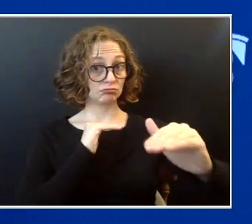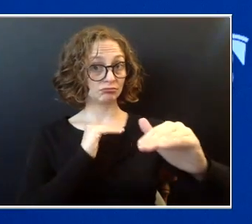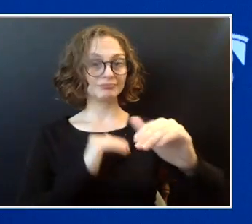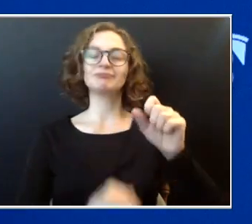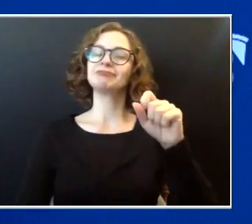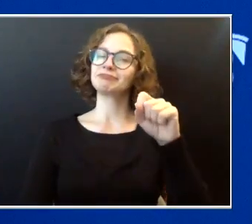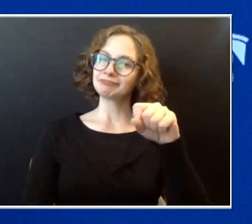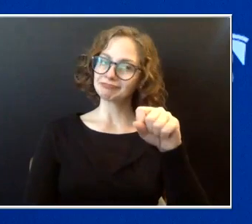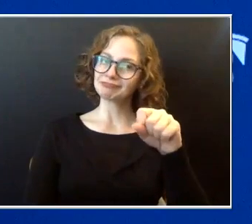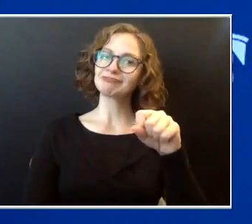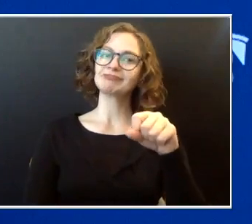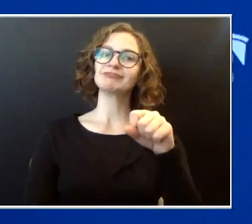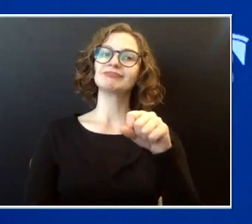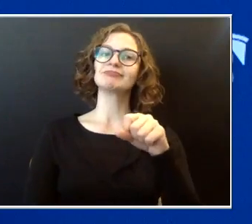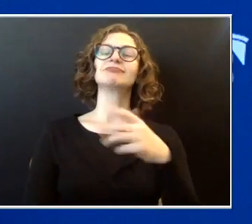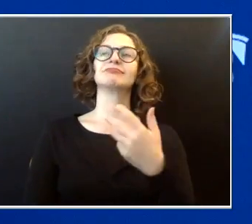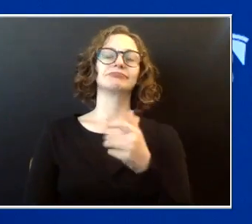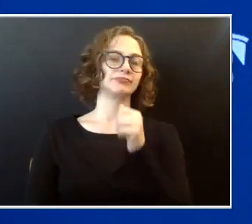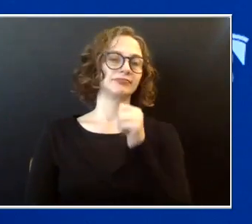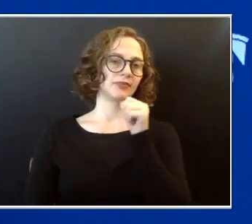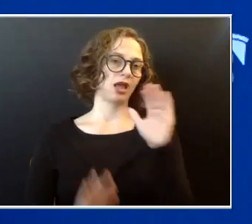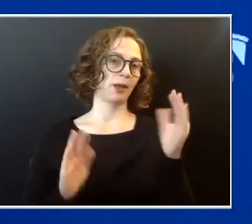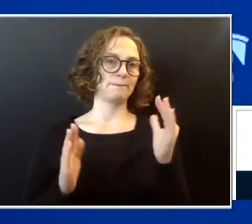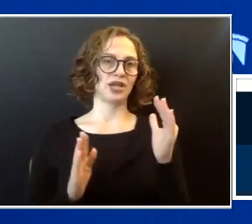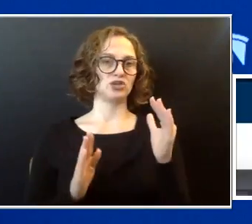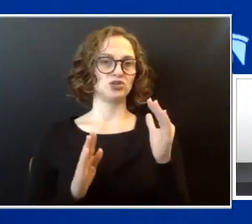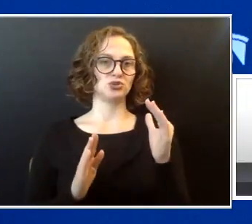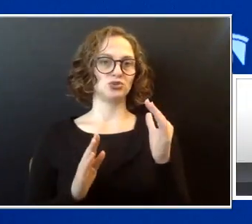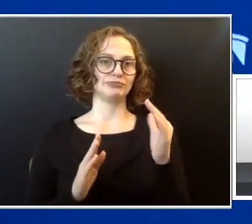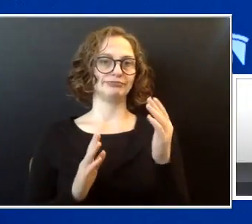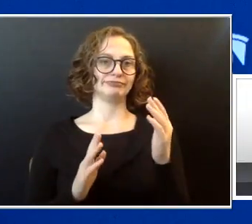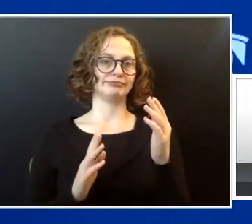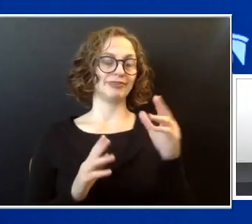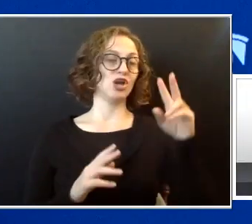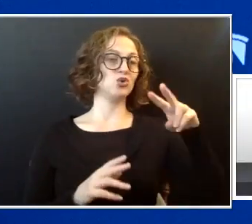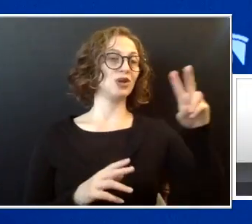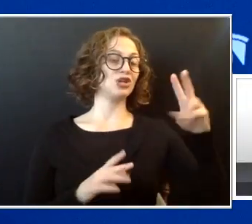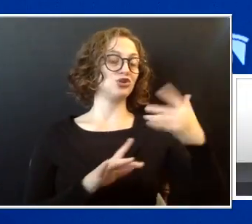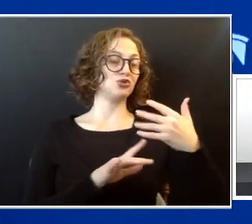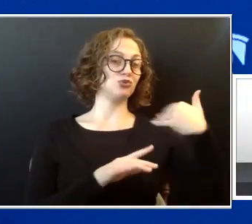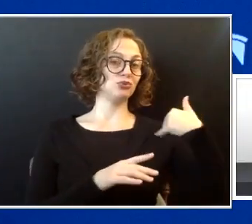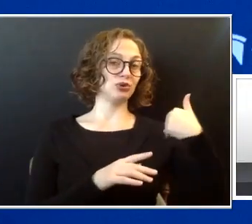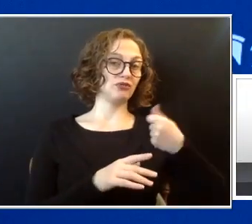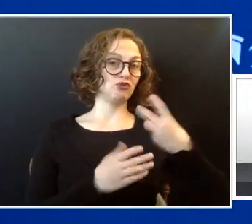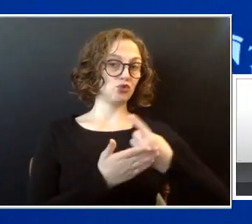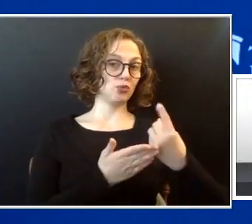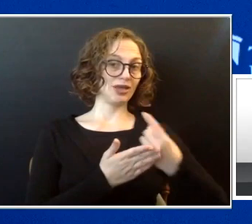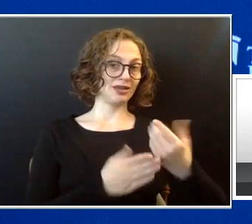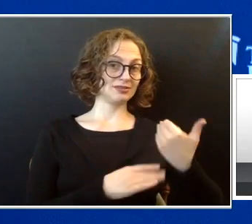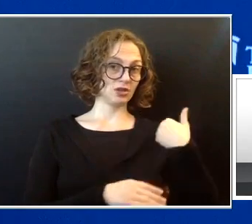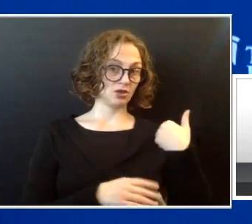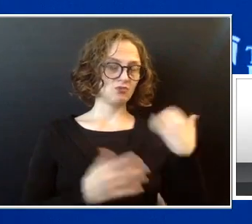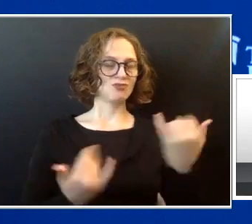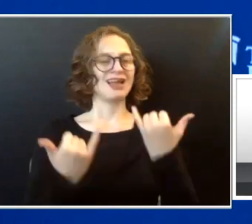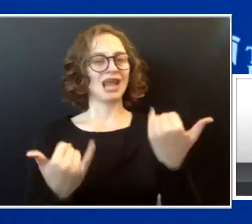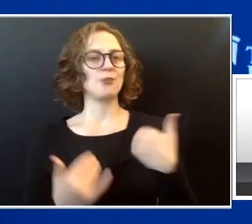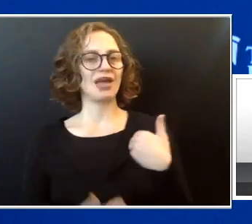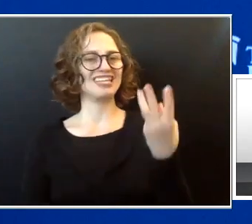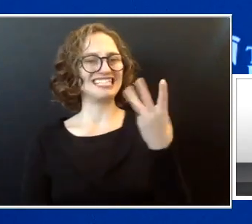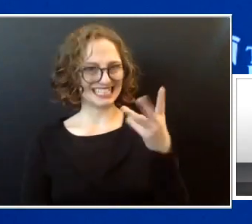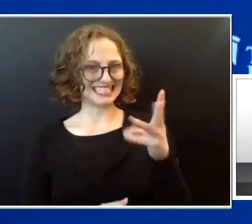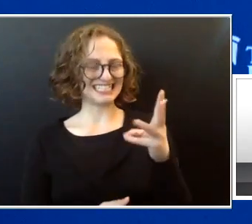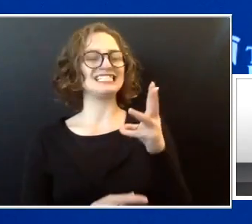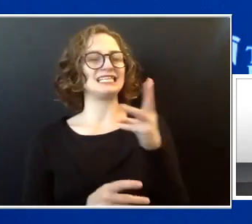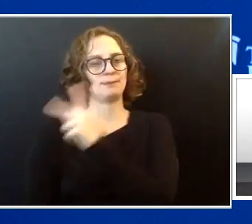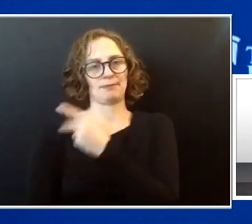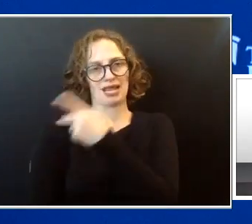where the peak of 22 active infections we were a few weeks ago. Right now we're at 16 active infections in the hospital. So again, that's good